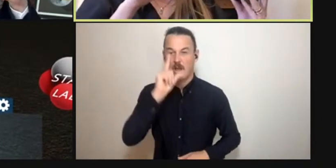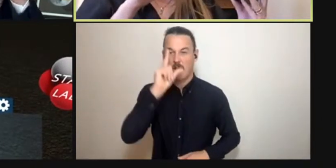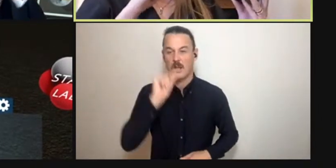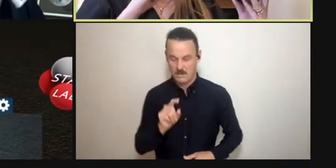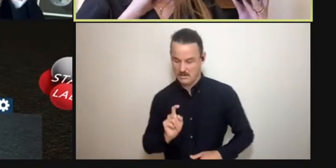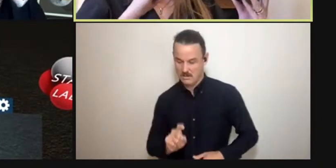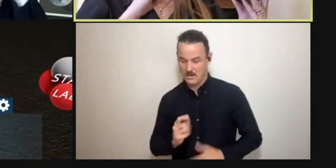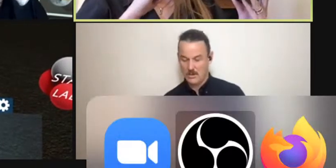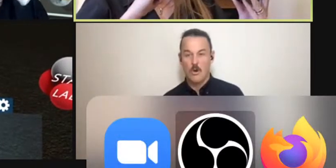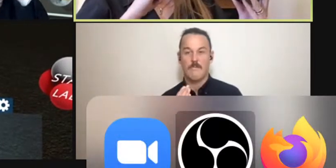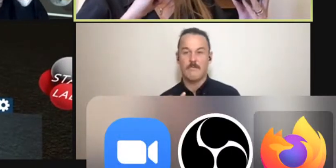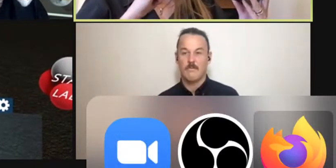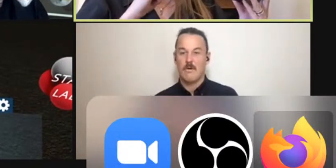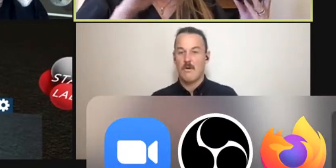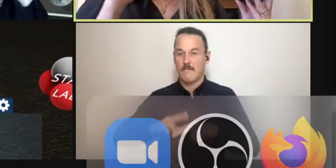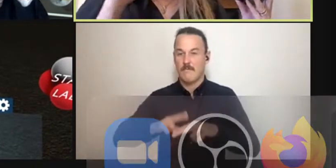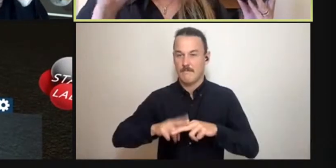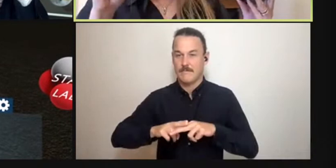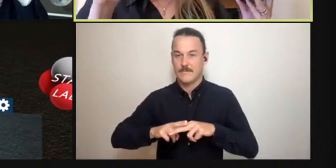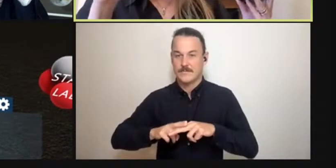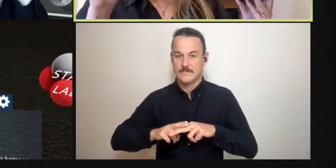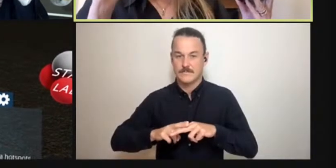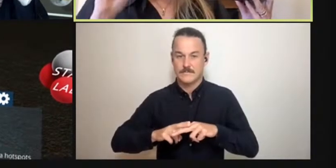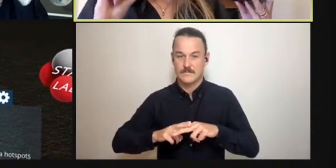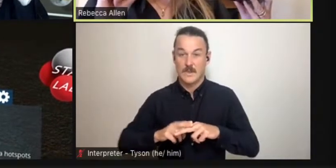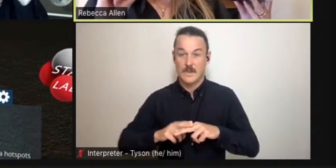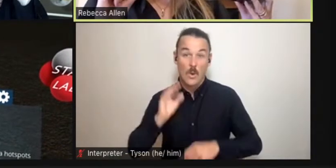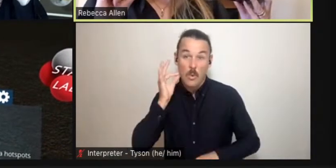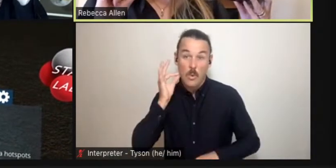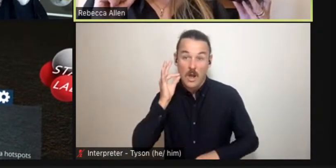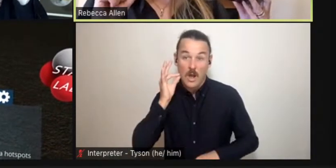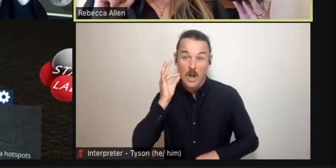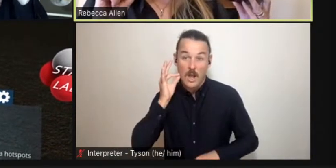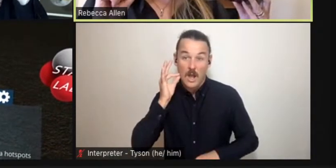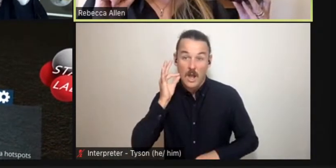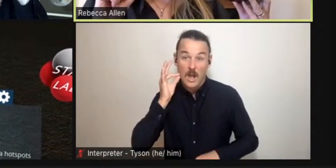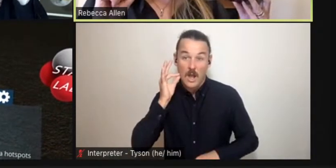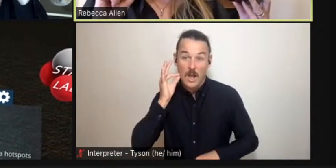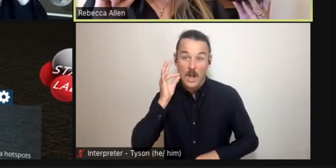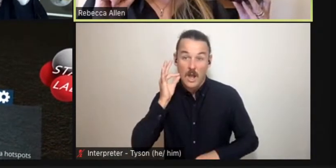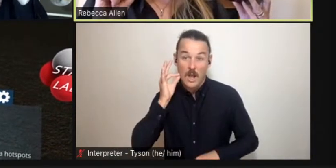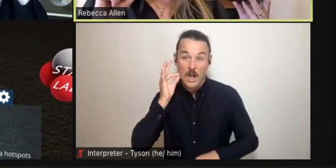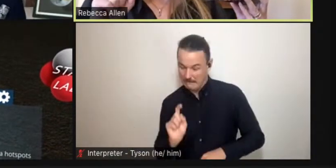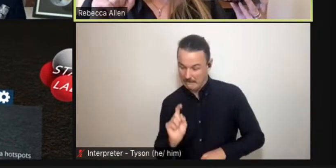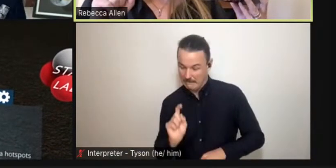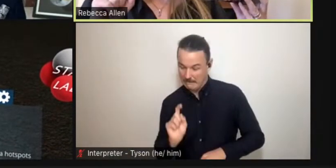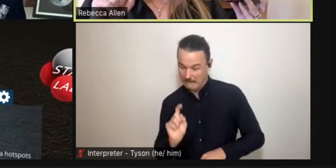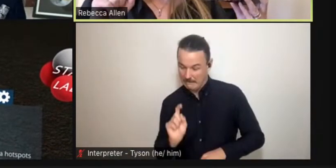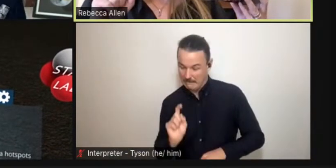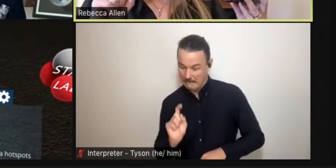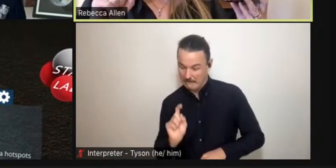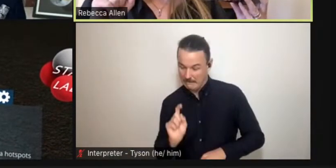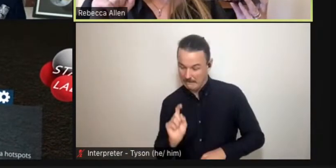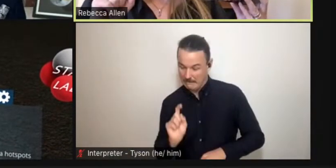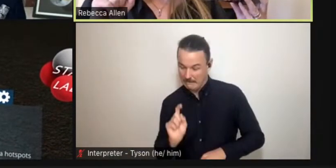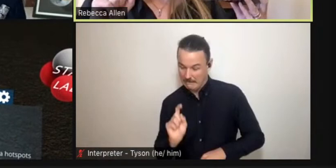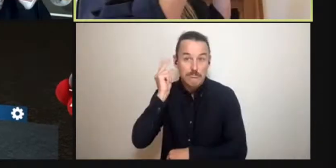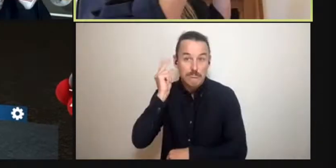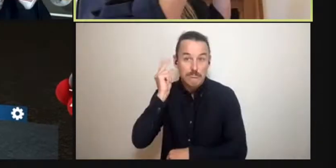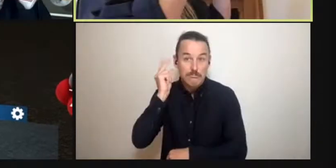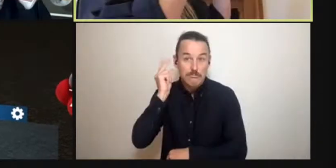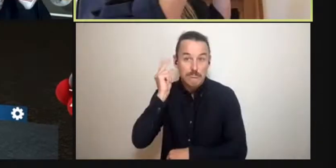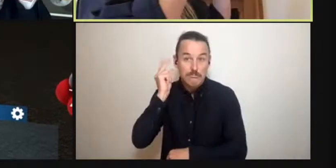click once the green button lights up. You're going to want to tap on that speaker icon to turn off that auto sound. So Alan, I